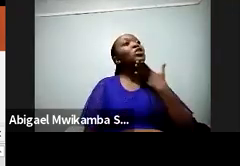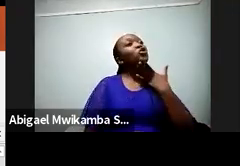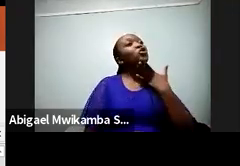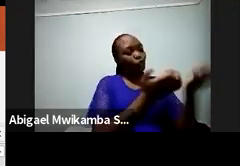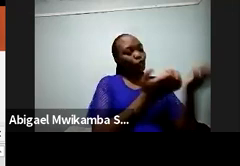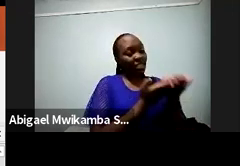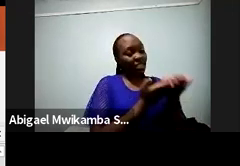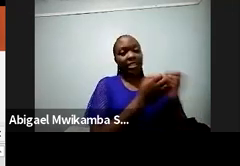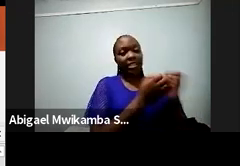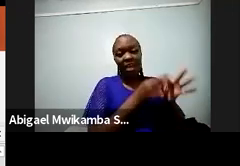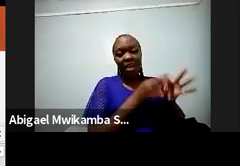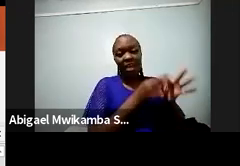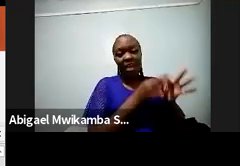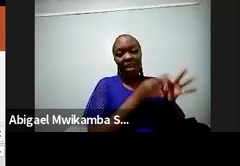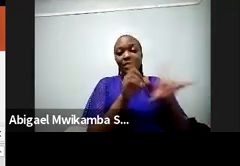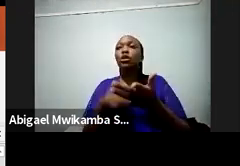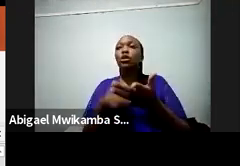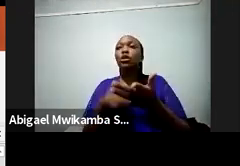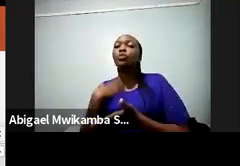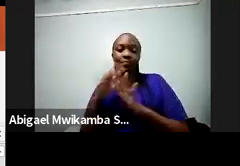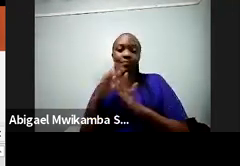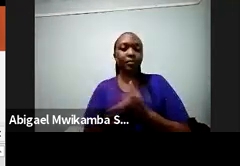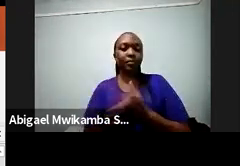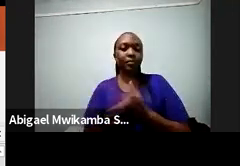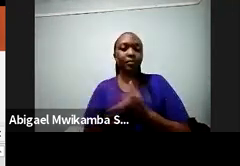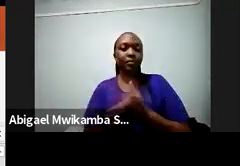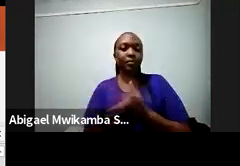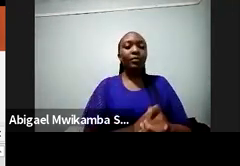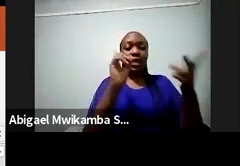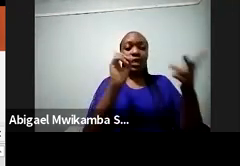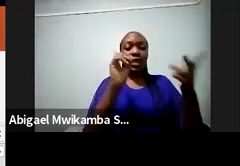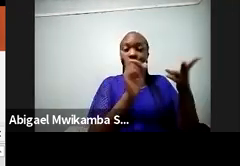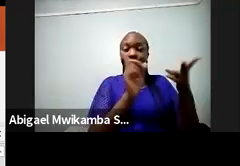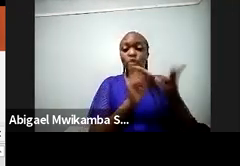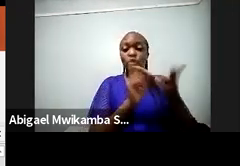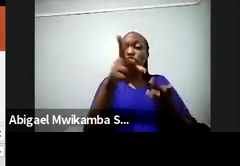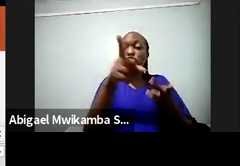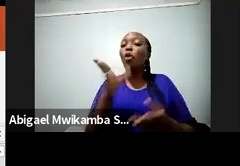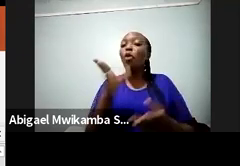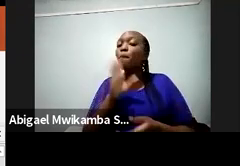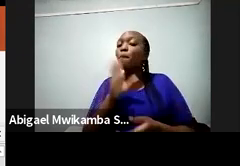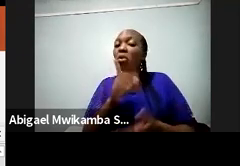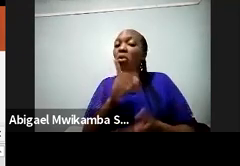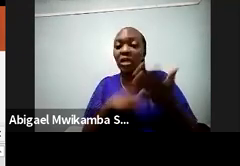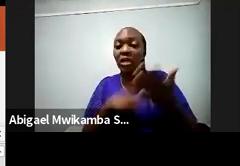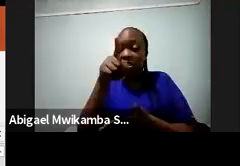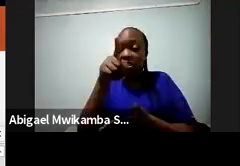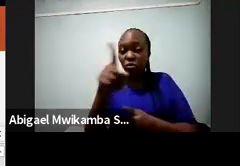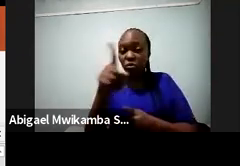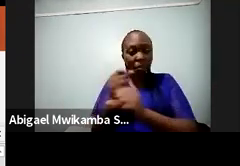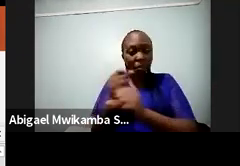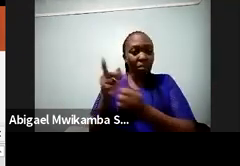So look at this dude. The dude has gone for higher education loan board. He has gone through the